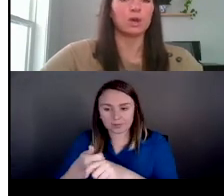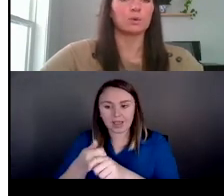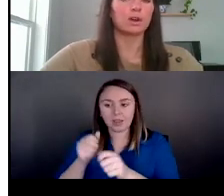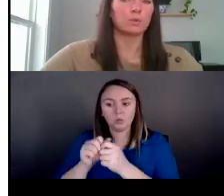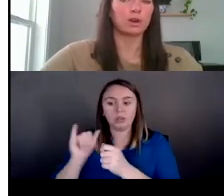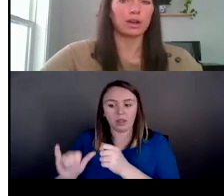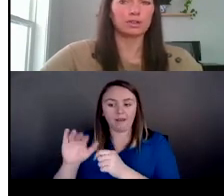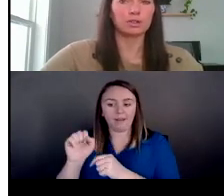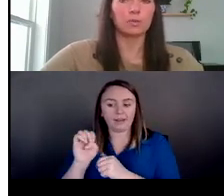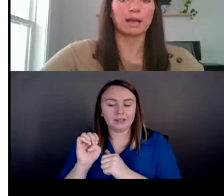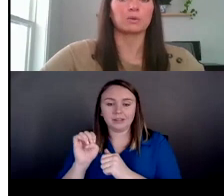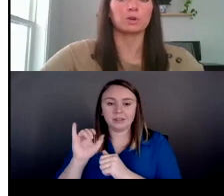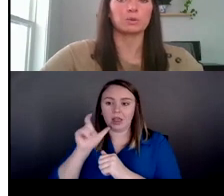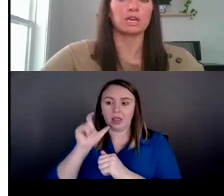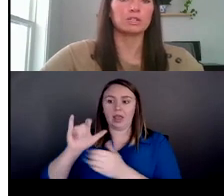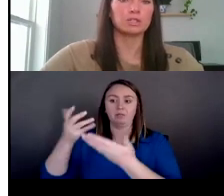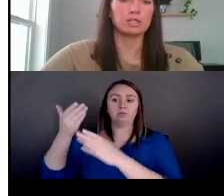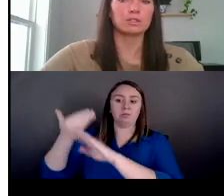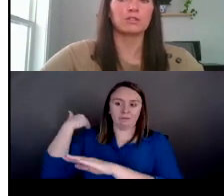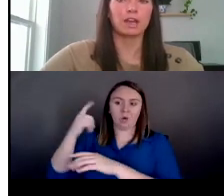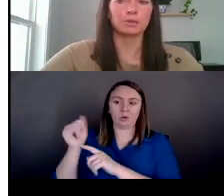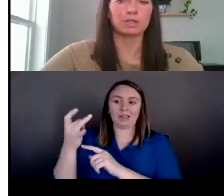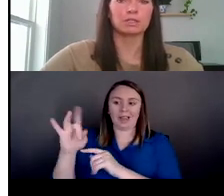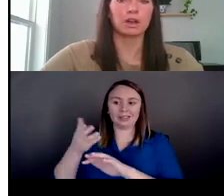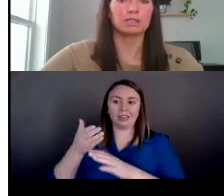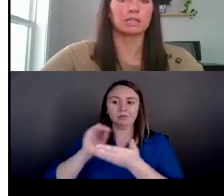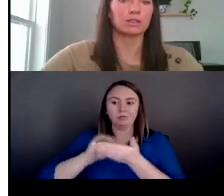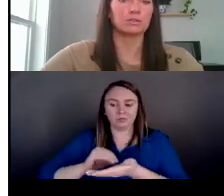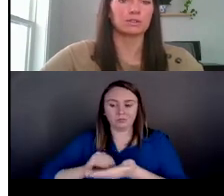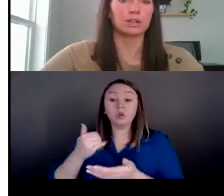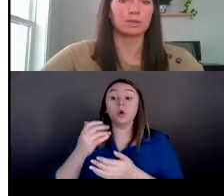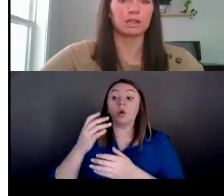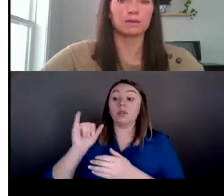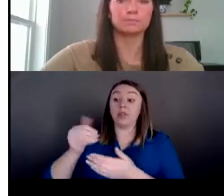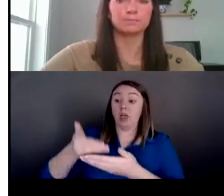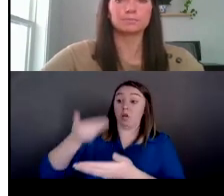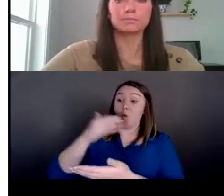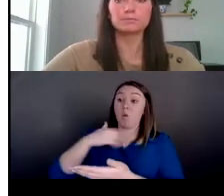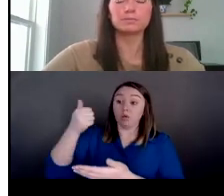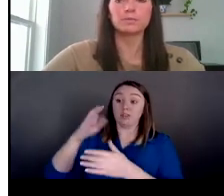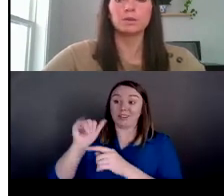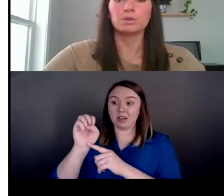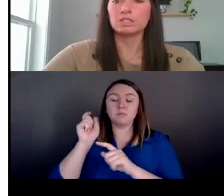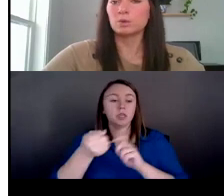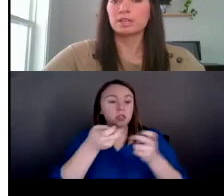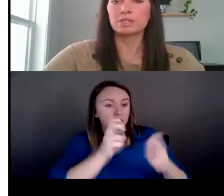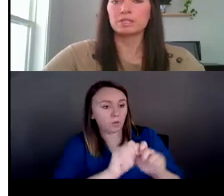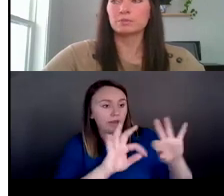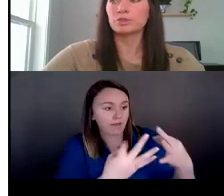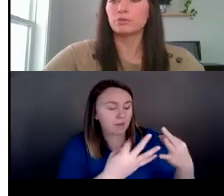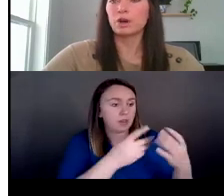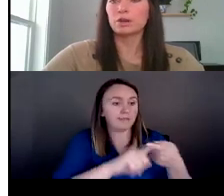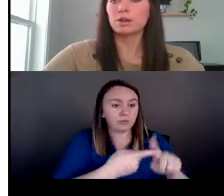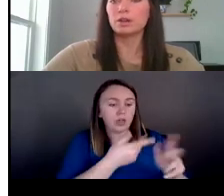So we are having to go back and work with the agencies and the families to get those fields updated. But this is what we have in the